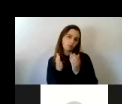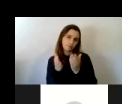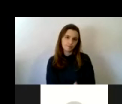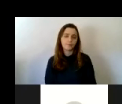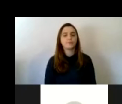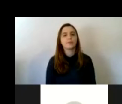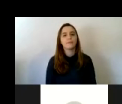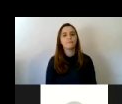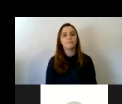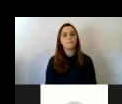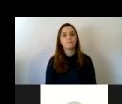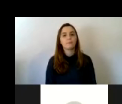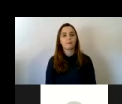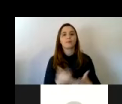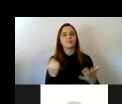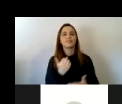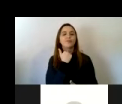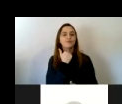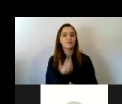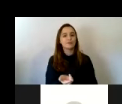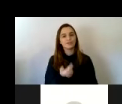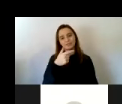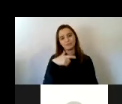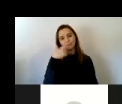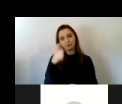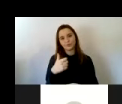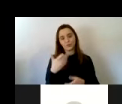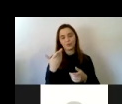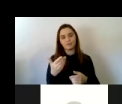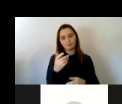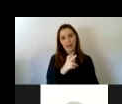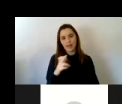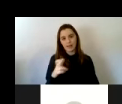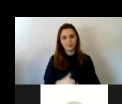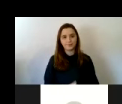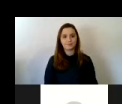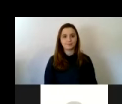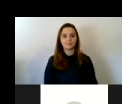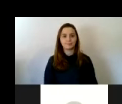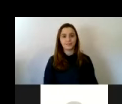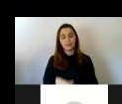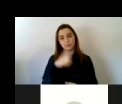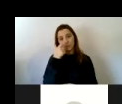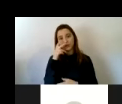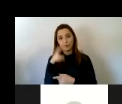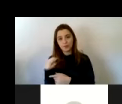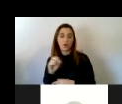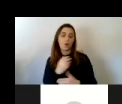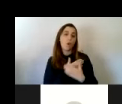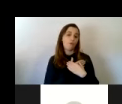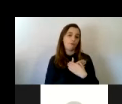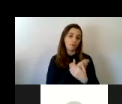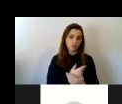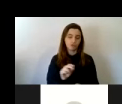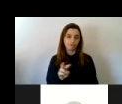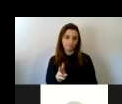This is the voices from our work, and this is, people have been in as visitors or volunteers. They talk about